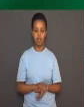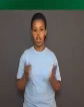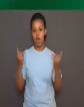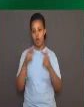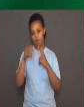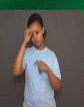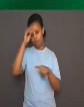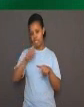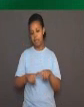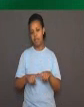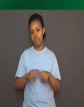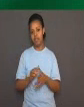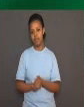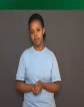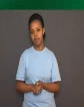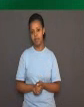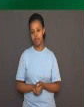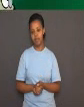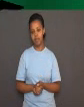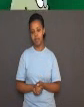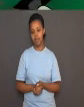Let's get back to our lesson.